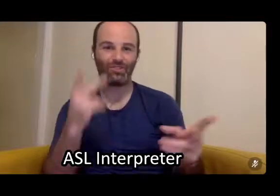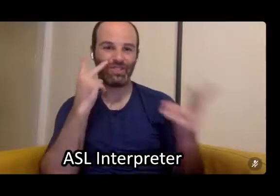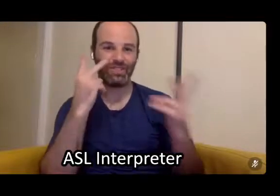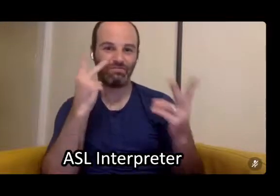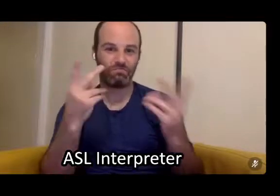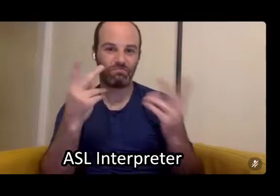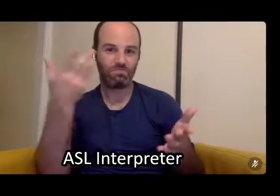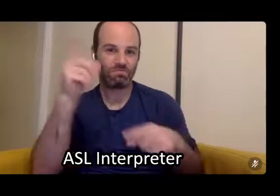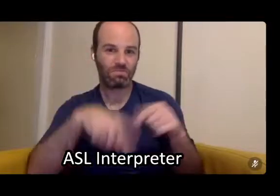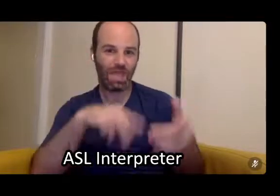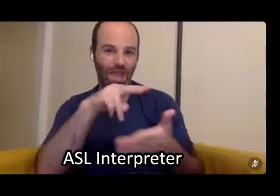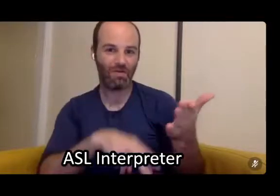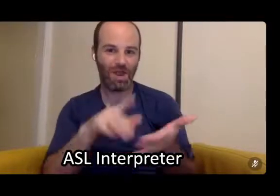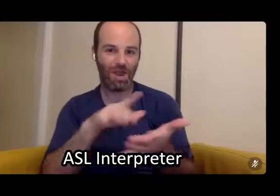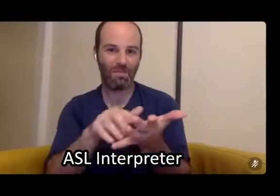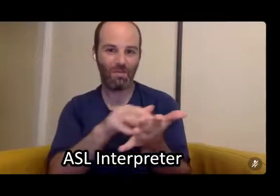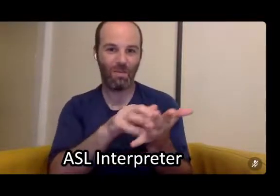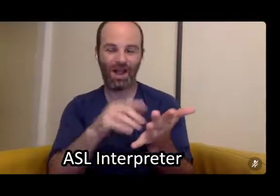read Braille. You just